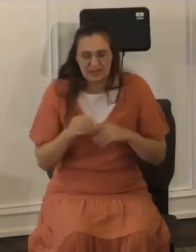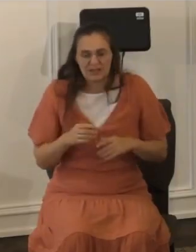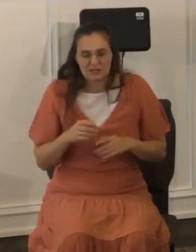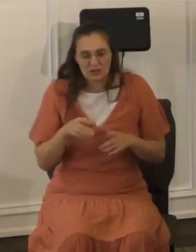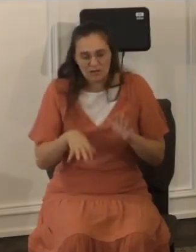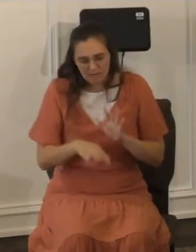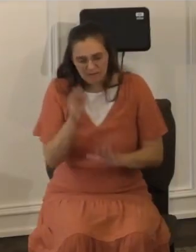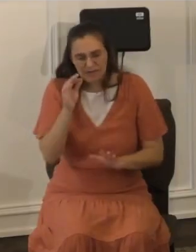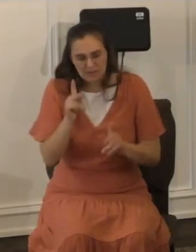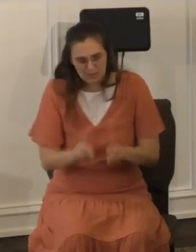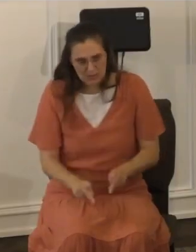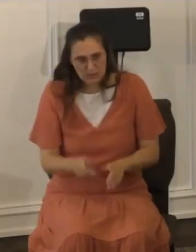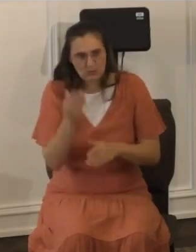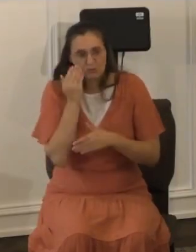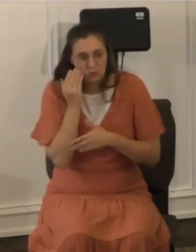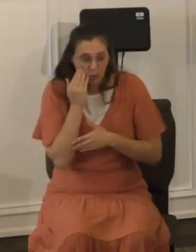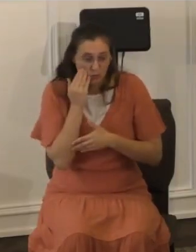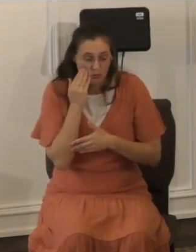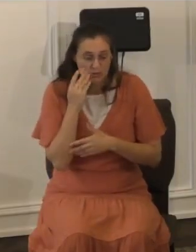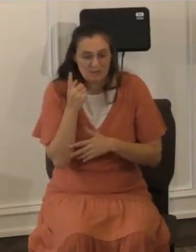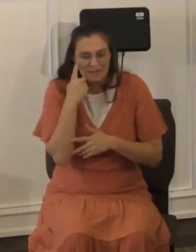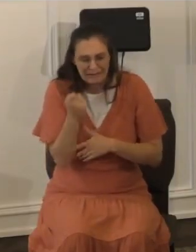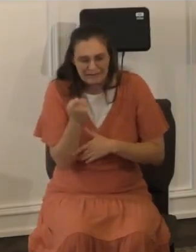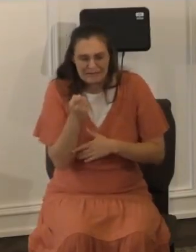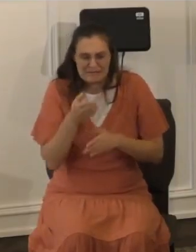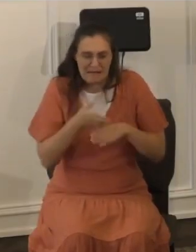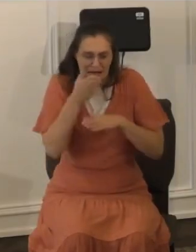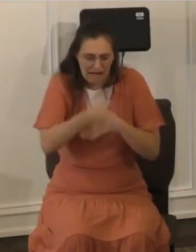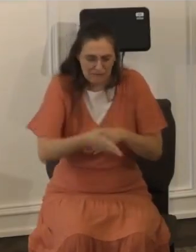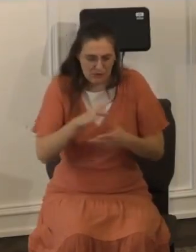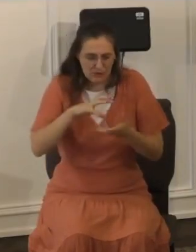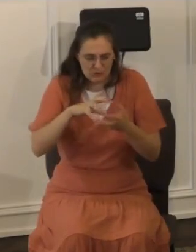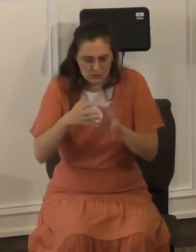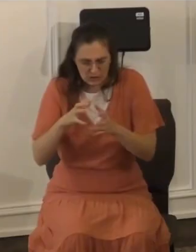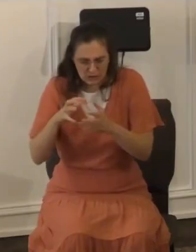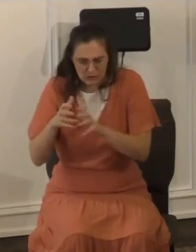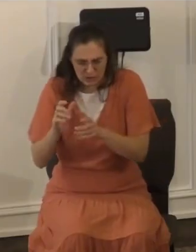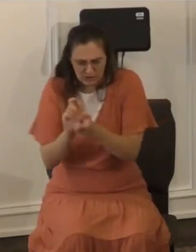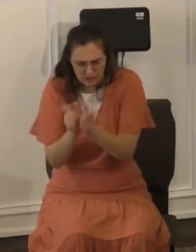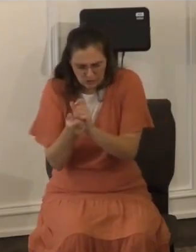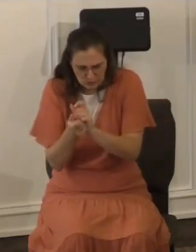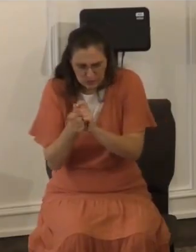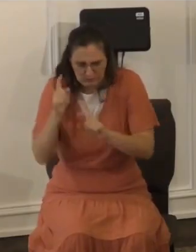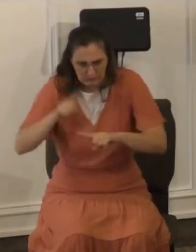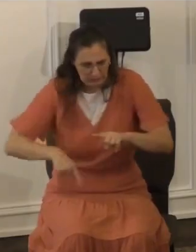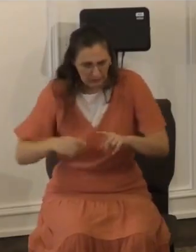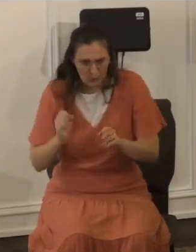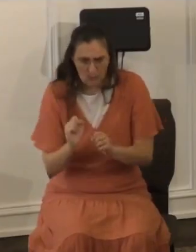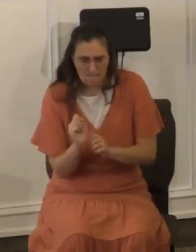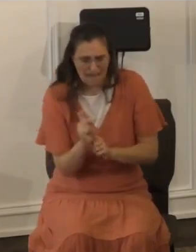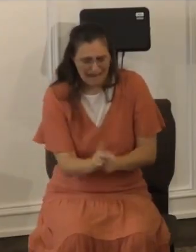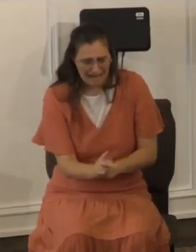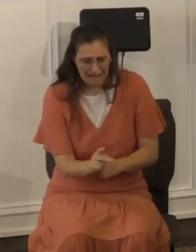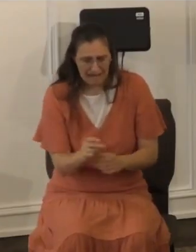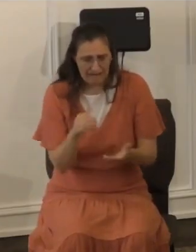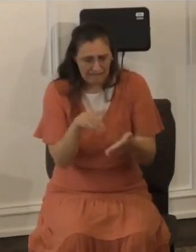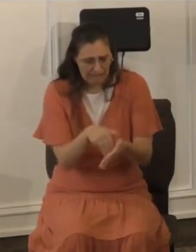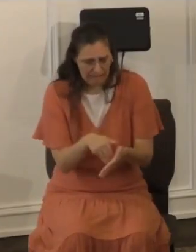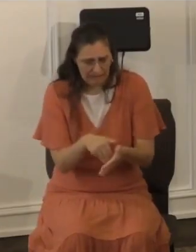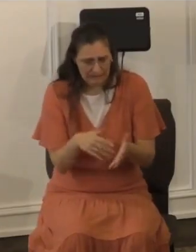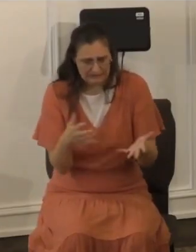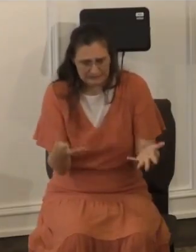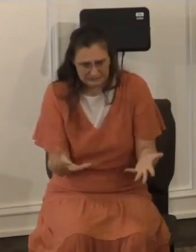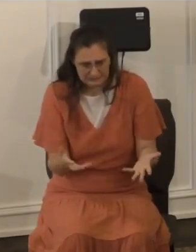you make a couple twists and turns, what ends up happening? All of a sudden you don't know how to get it back to where it was,